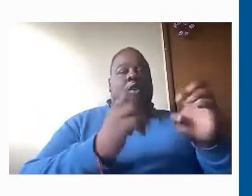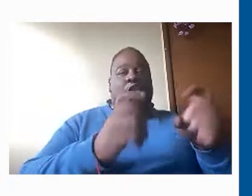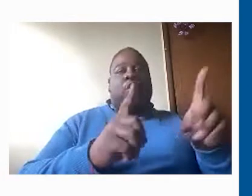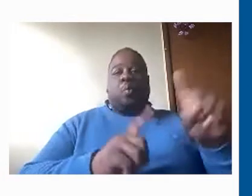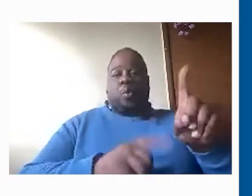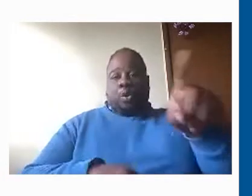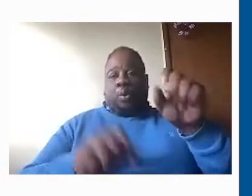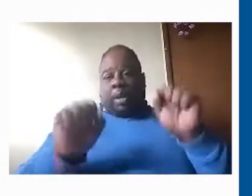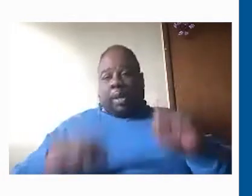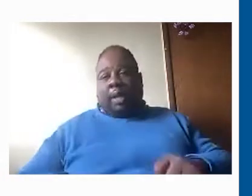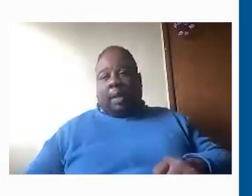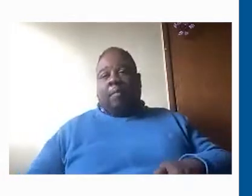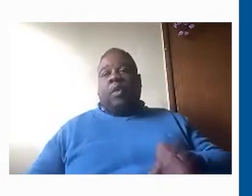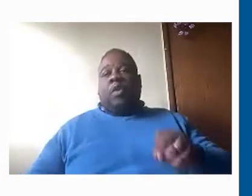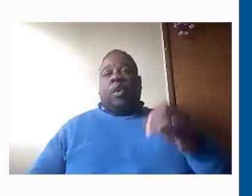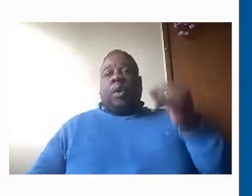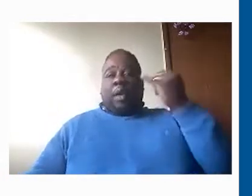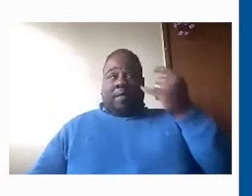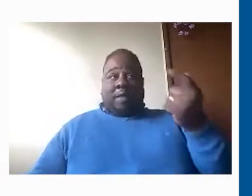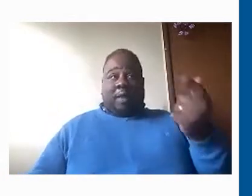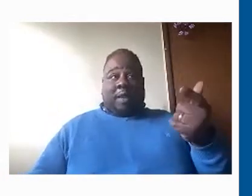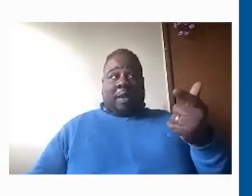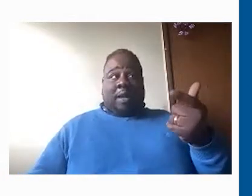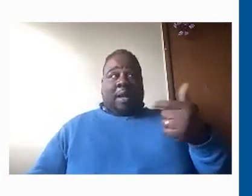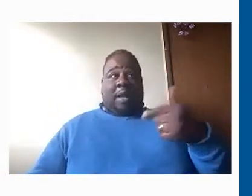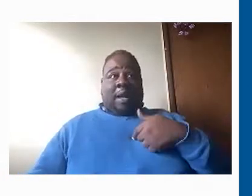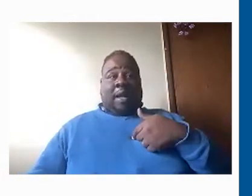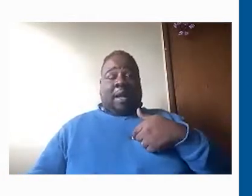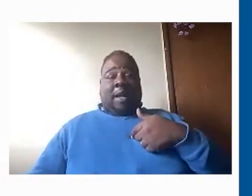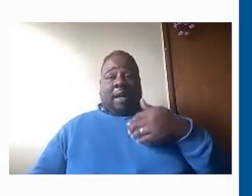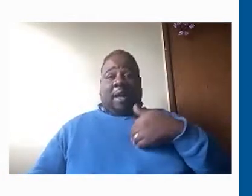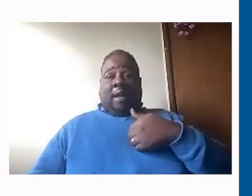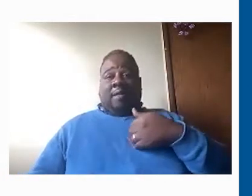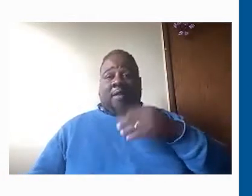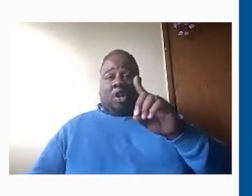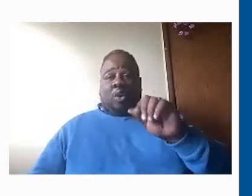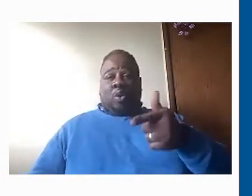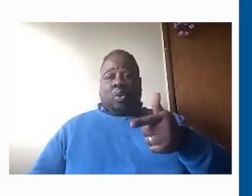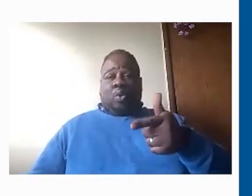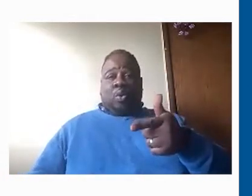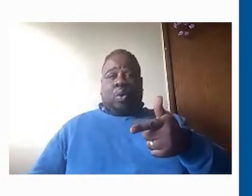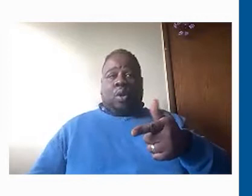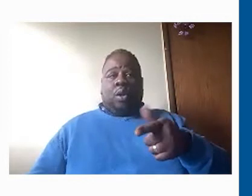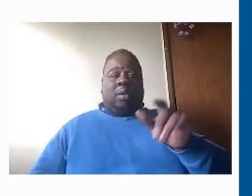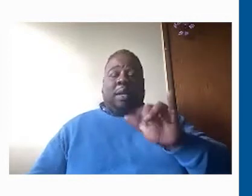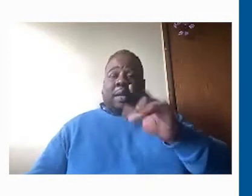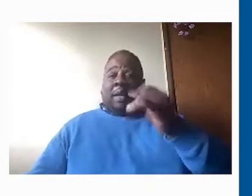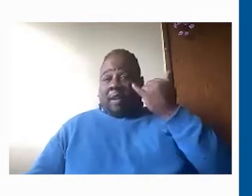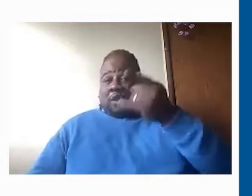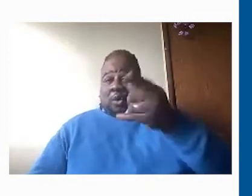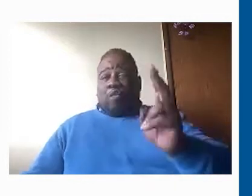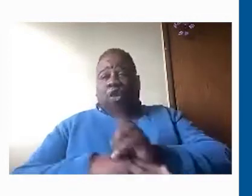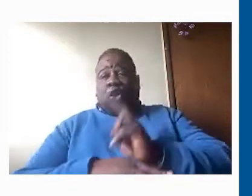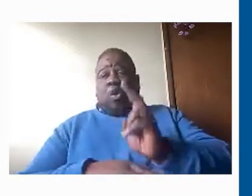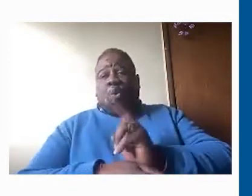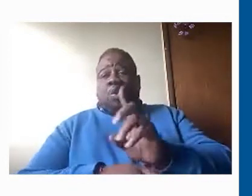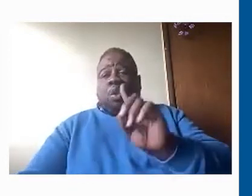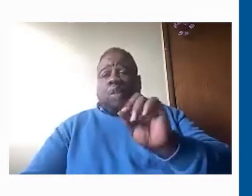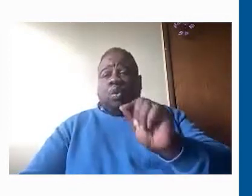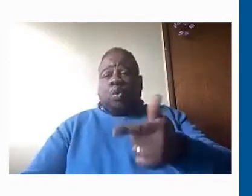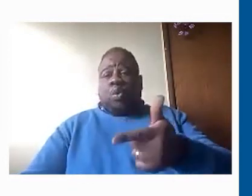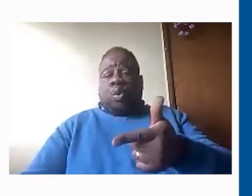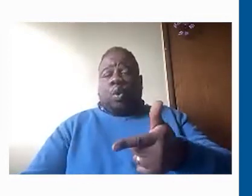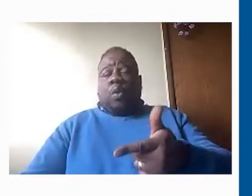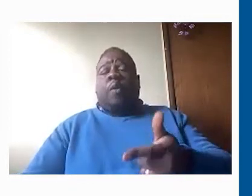go. So you have to train them. You have to tell them, okay, this is where we're going, and give those commands to them. So it's really important to practice